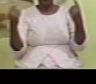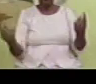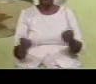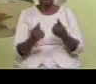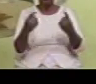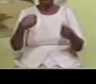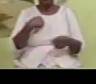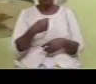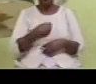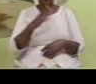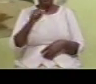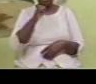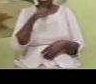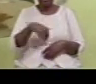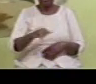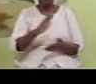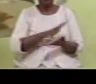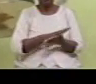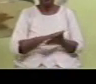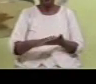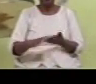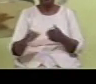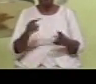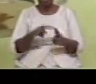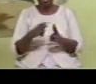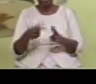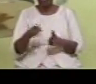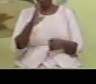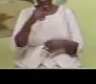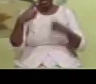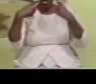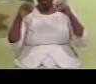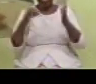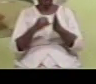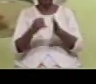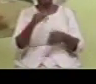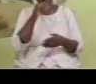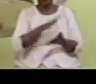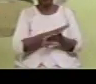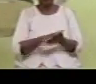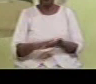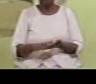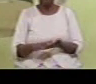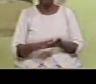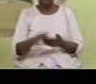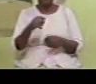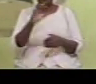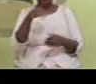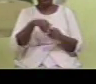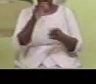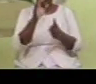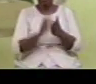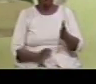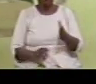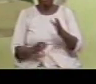to pronounce it clean or to pronounce it unclean." In chapter 14, in verse